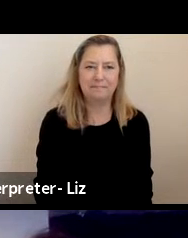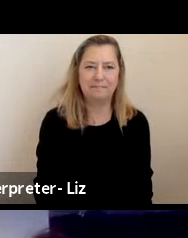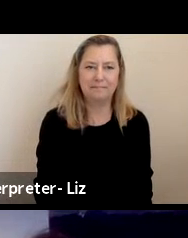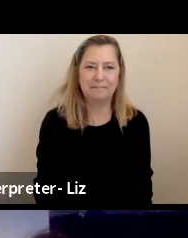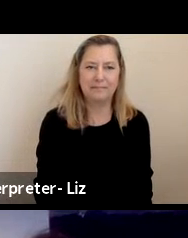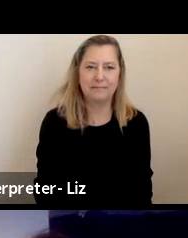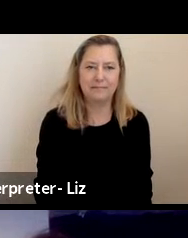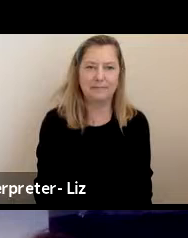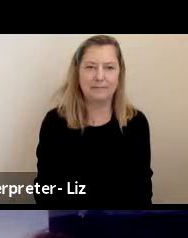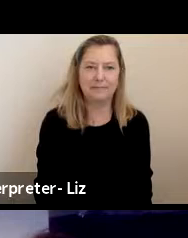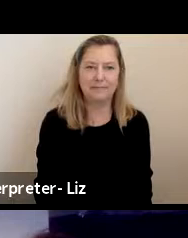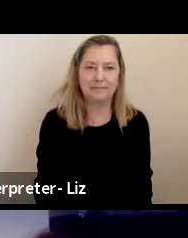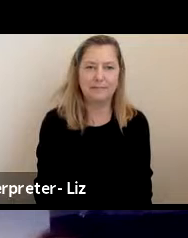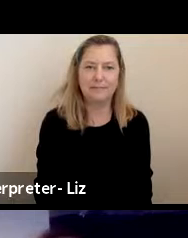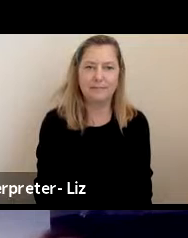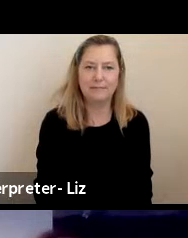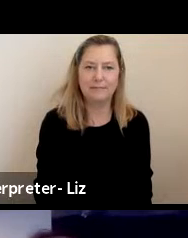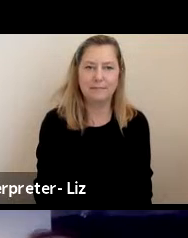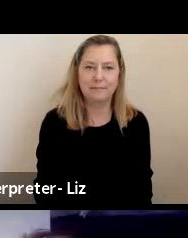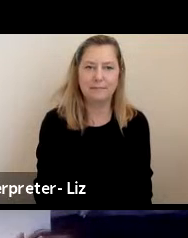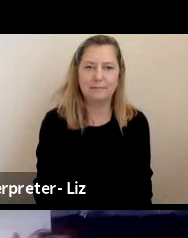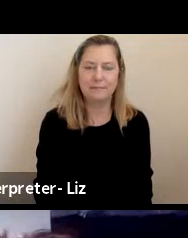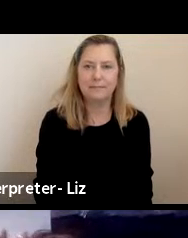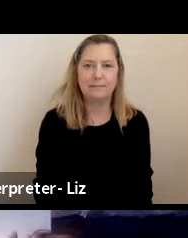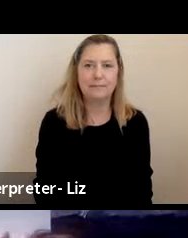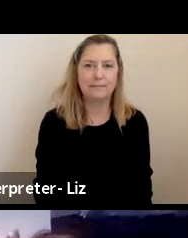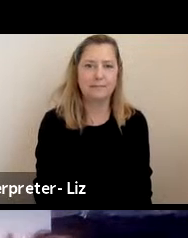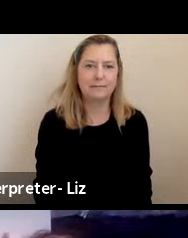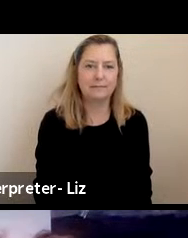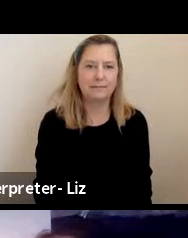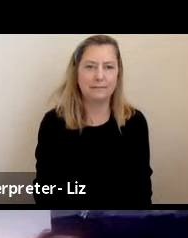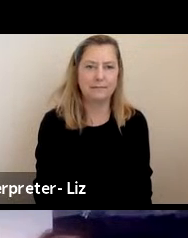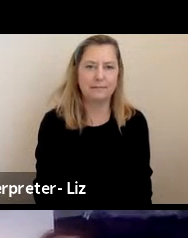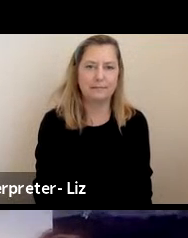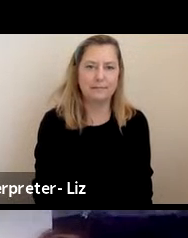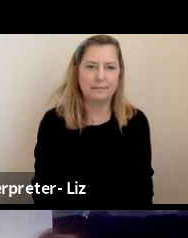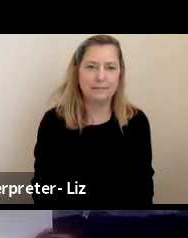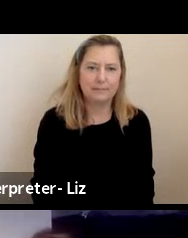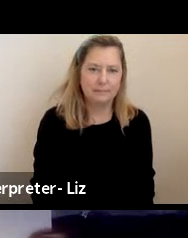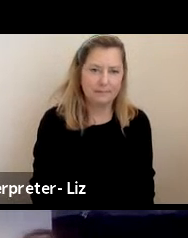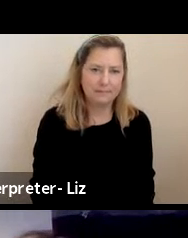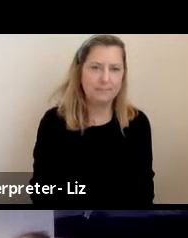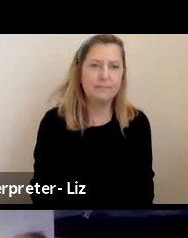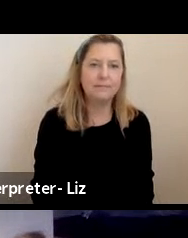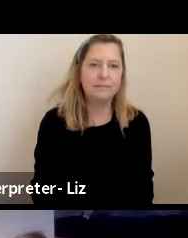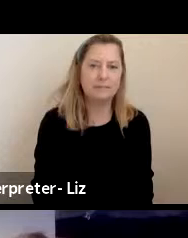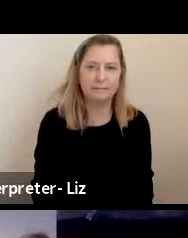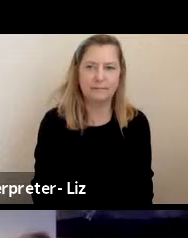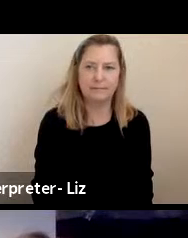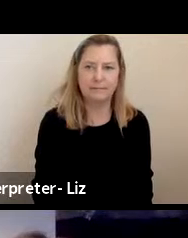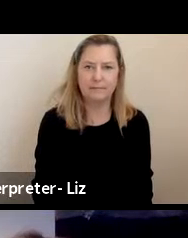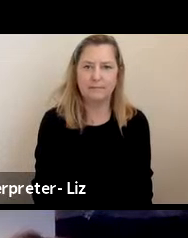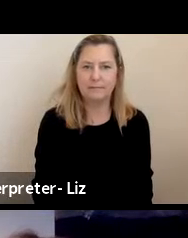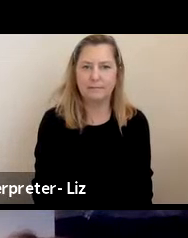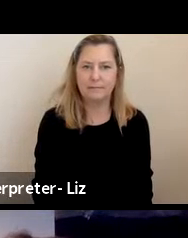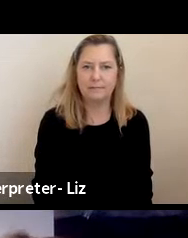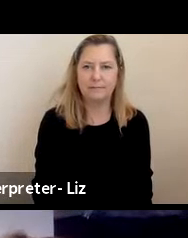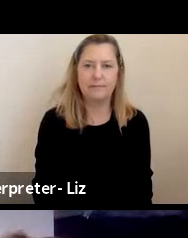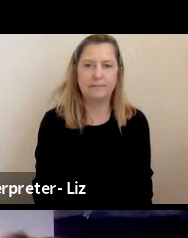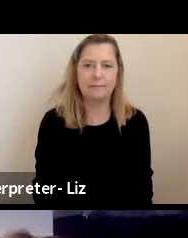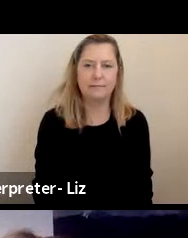No? Yeah, I don't know, Donna, when it started. I've been pretty much hearing it since we've been on, but I don't